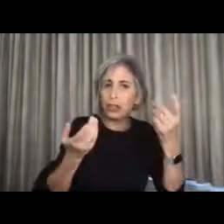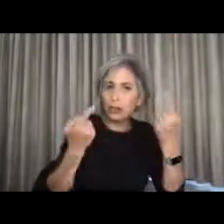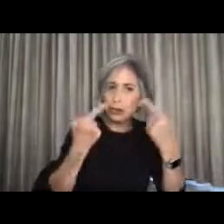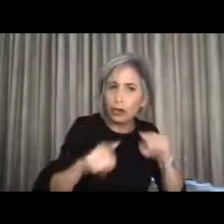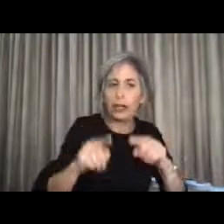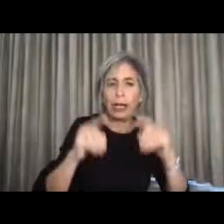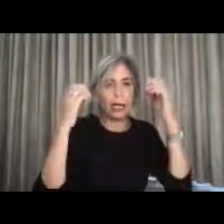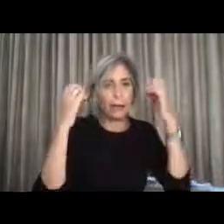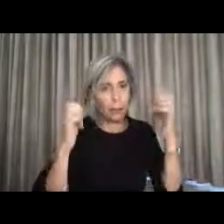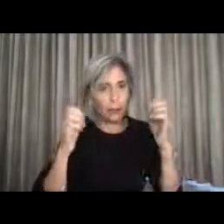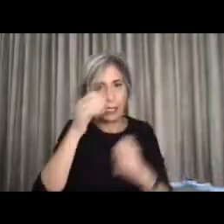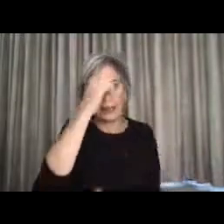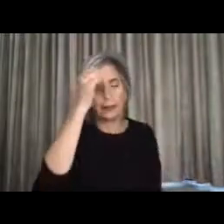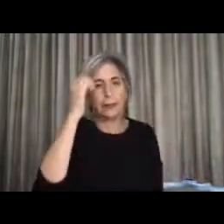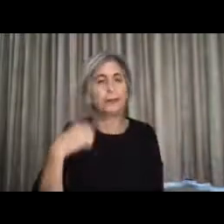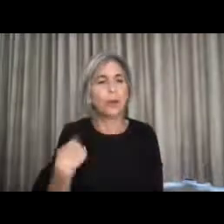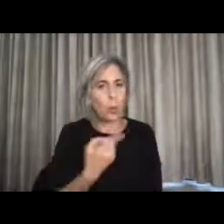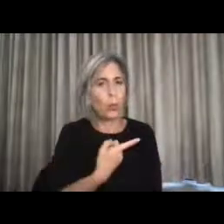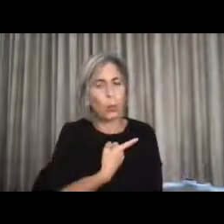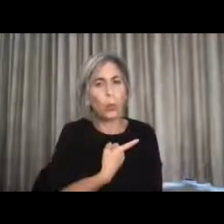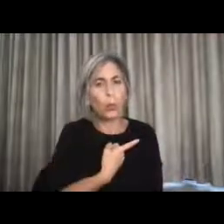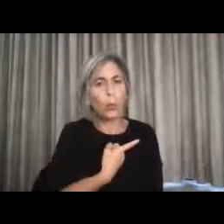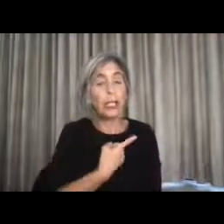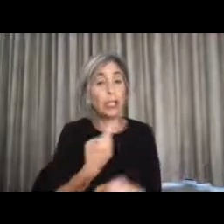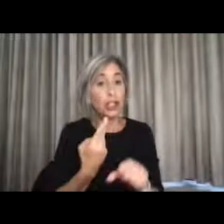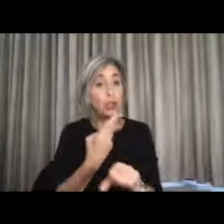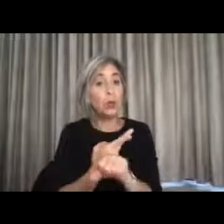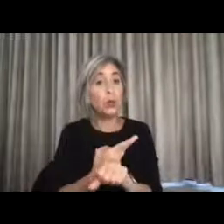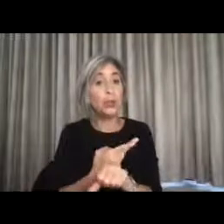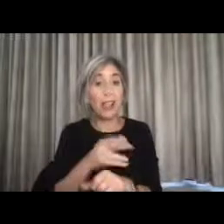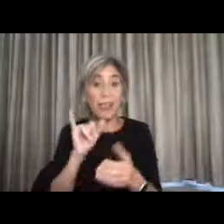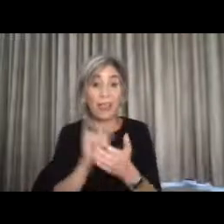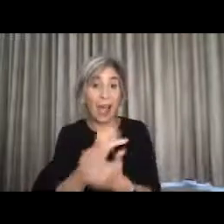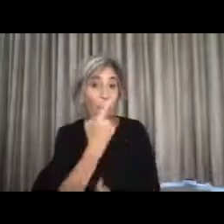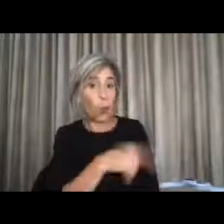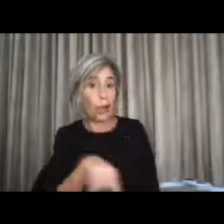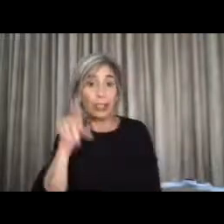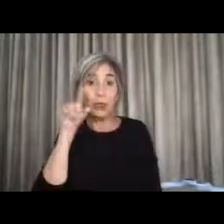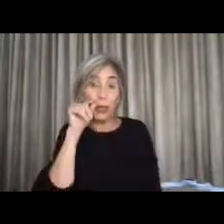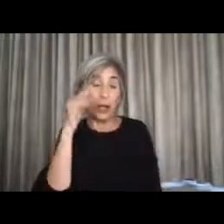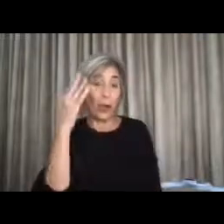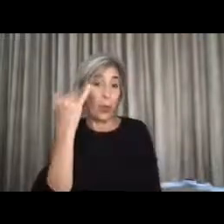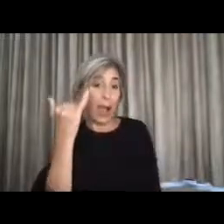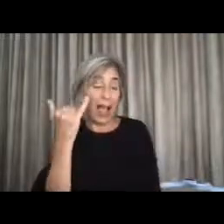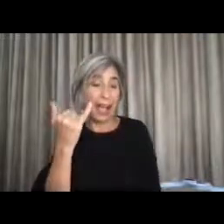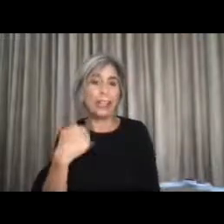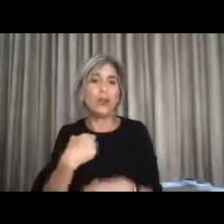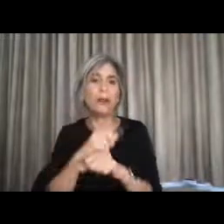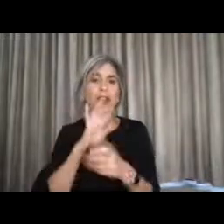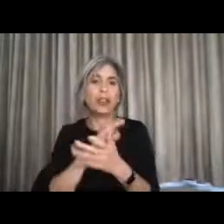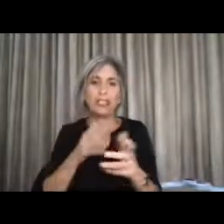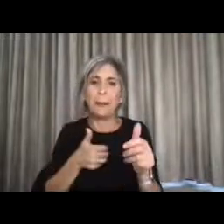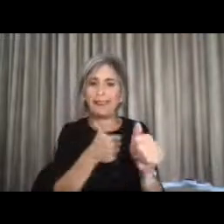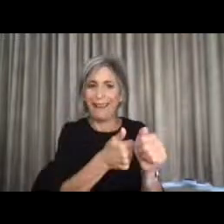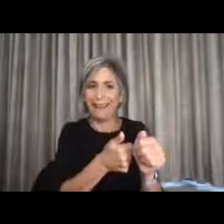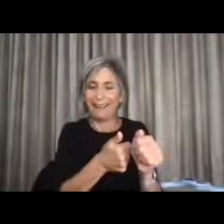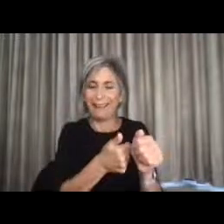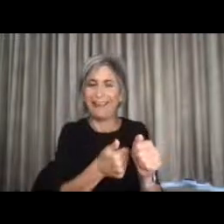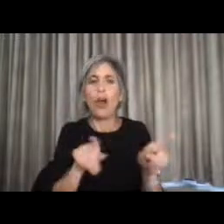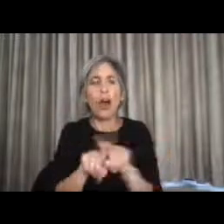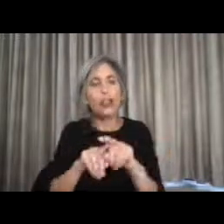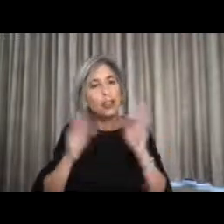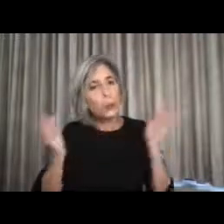We tend to utilize just that one source so we can make sure that it's up to date. We also encourage you